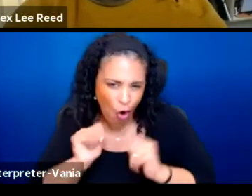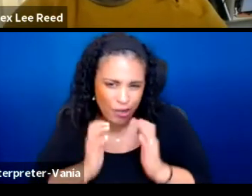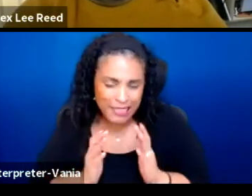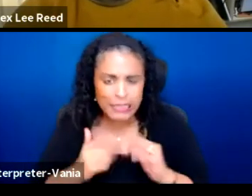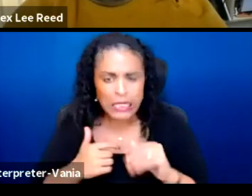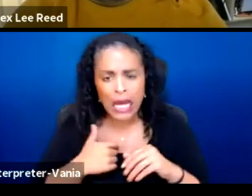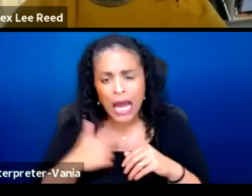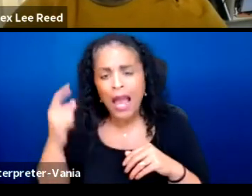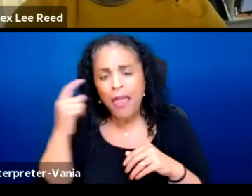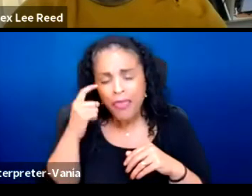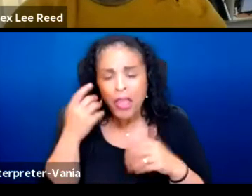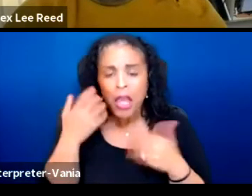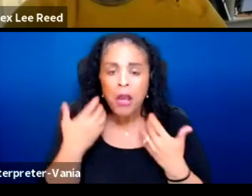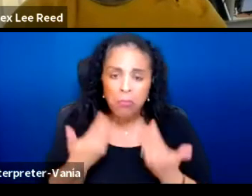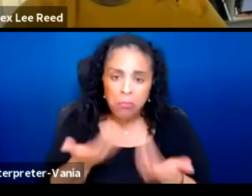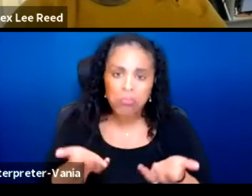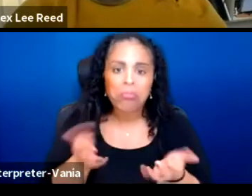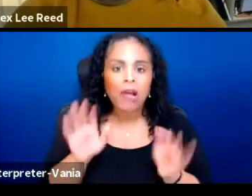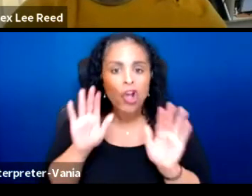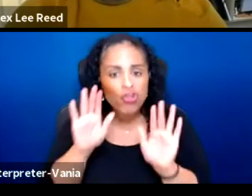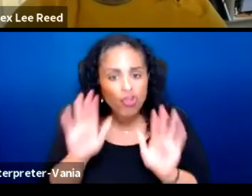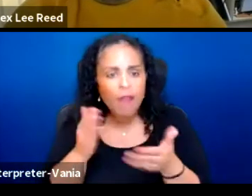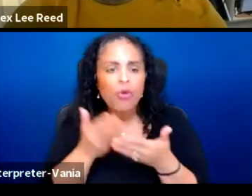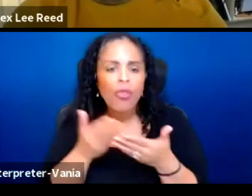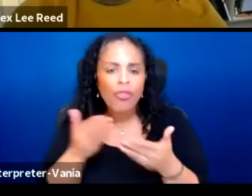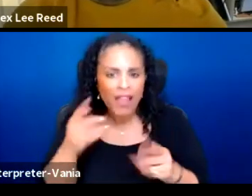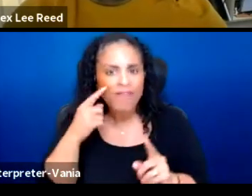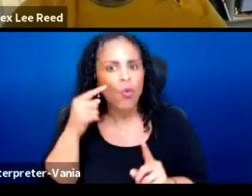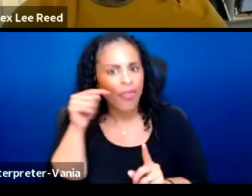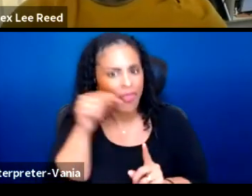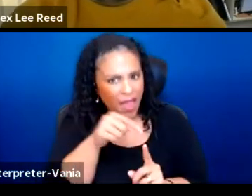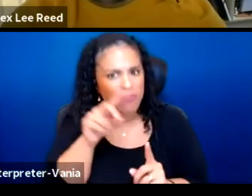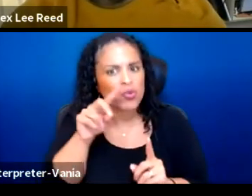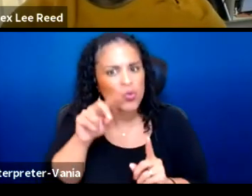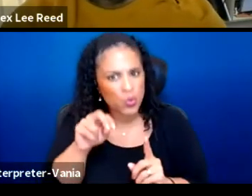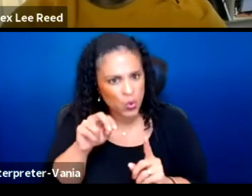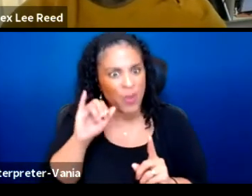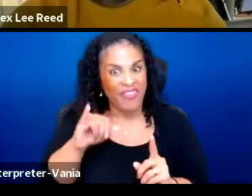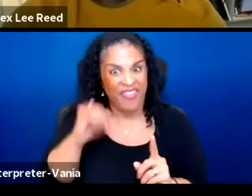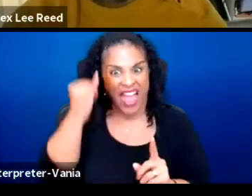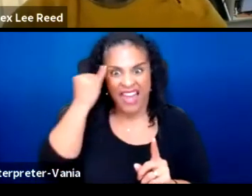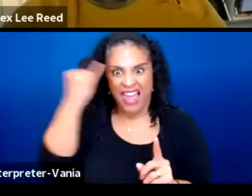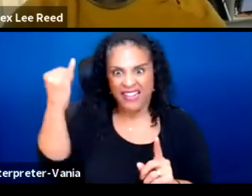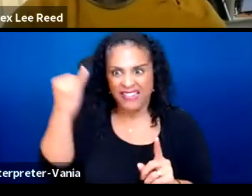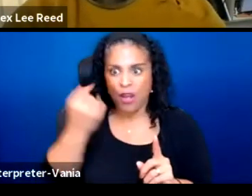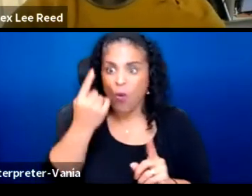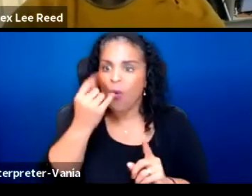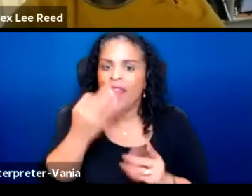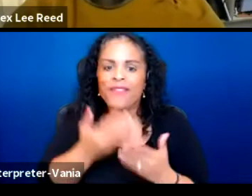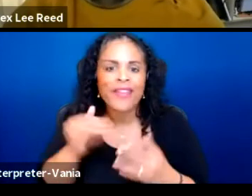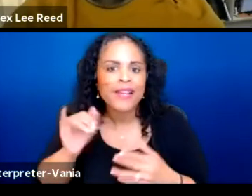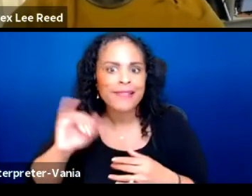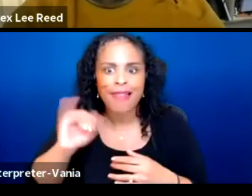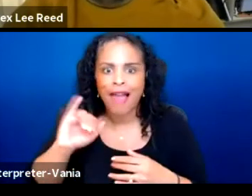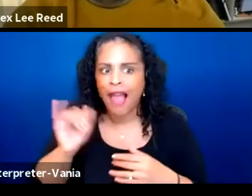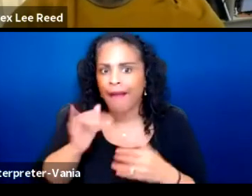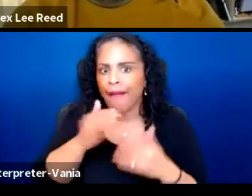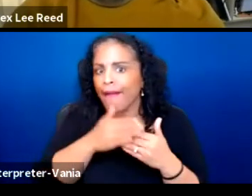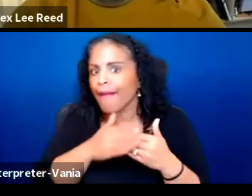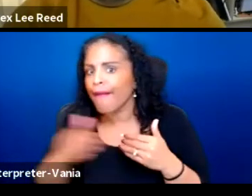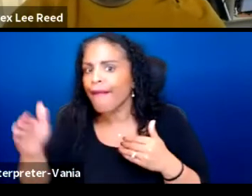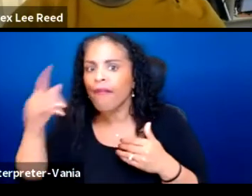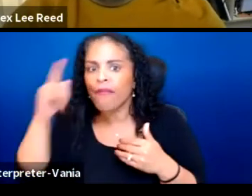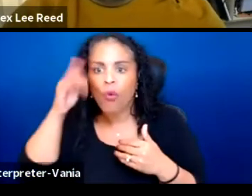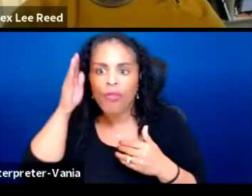really an incredible thing to do. And that this idea that one of the things, like going forward into the future,